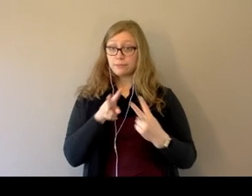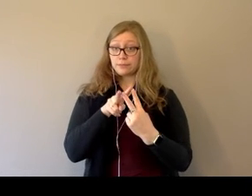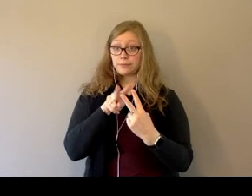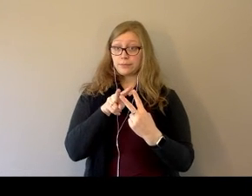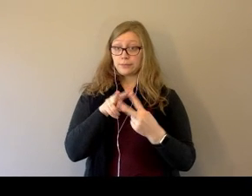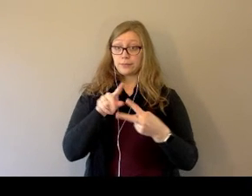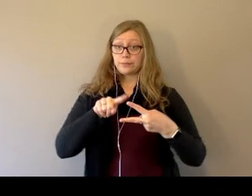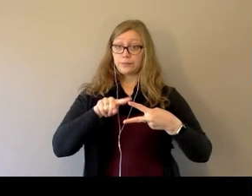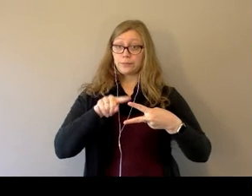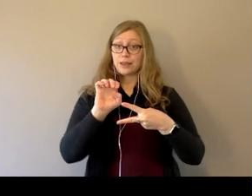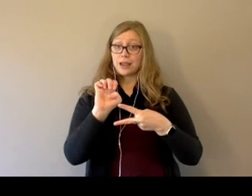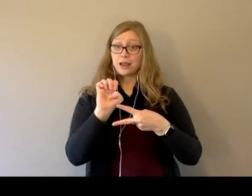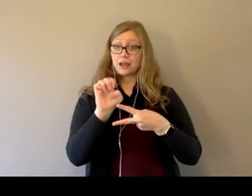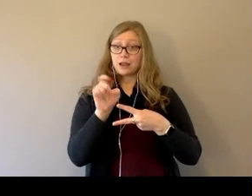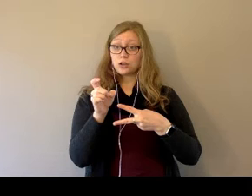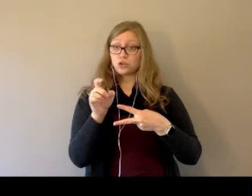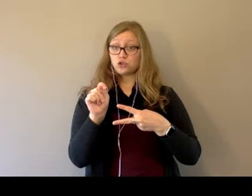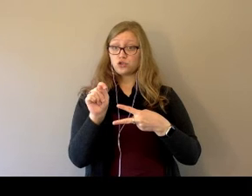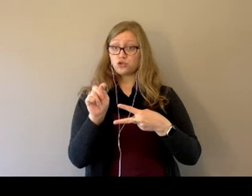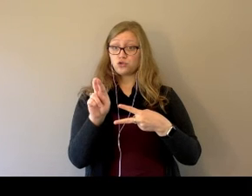extremes